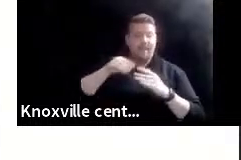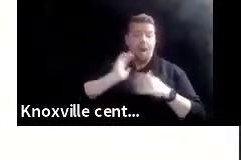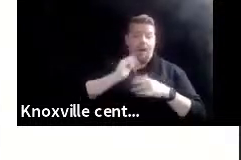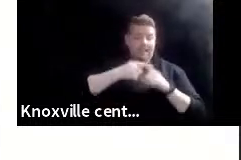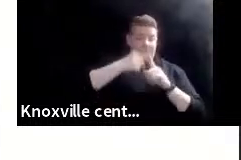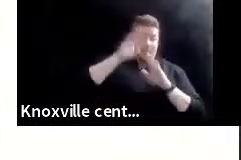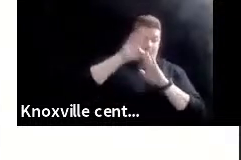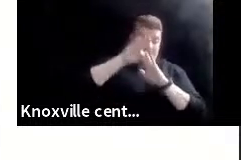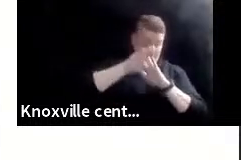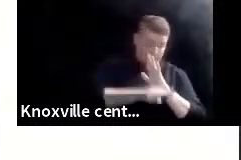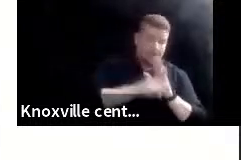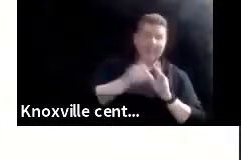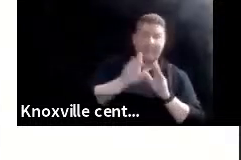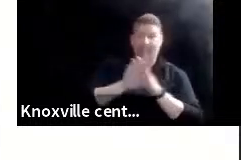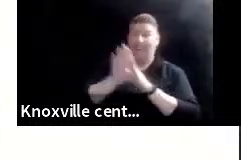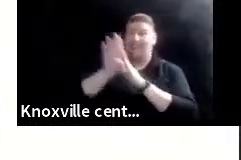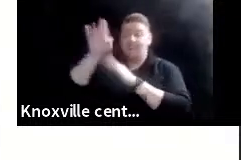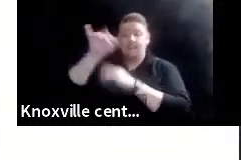increasing.